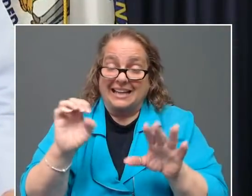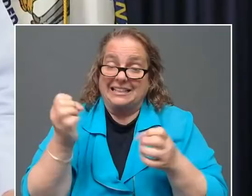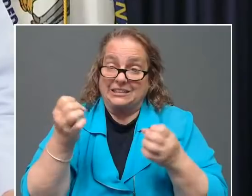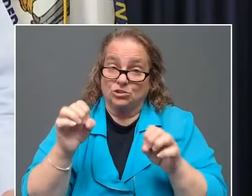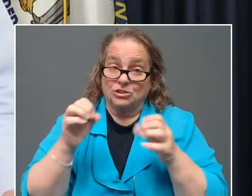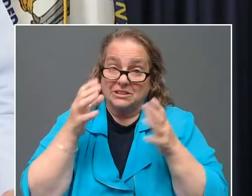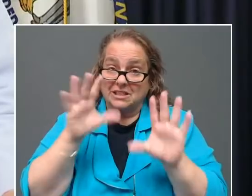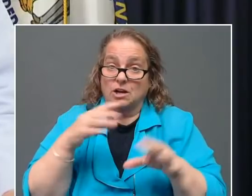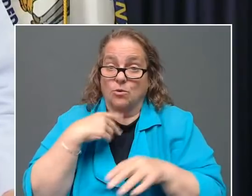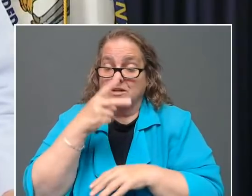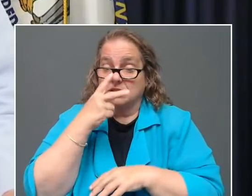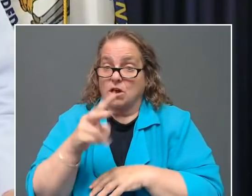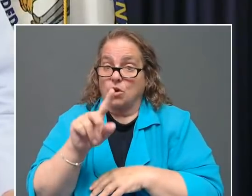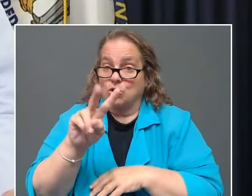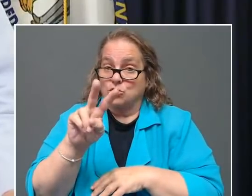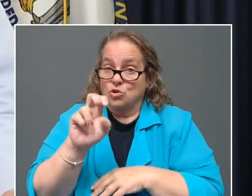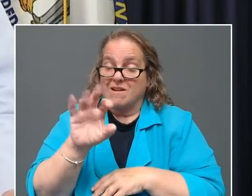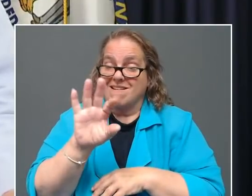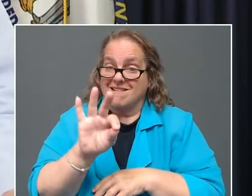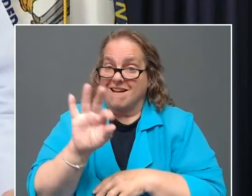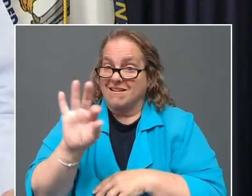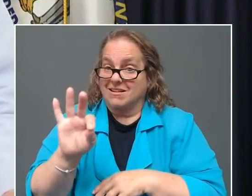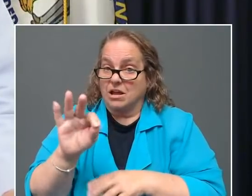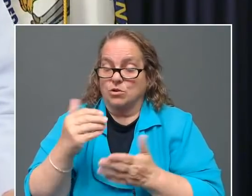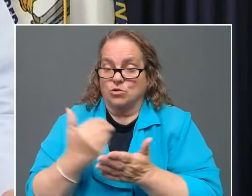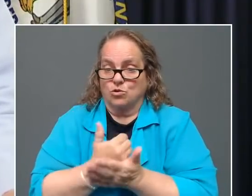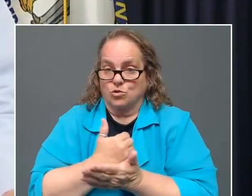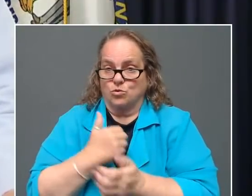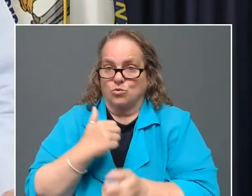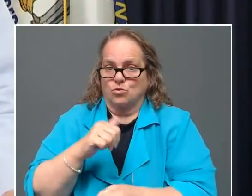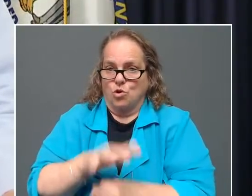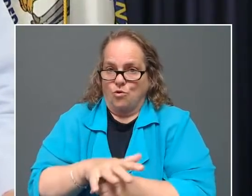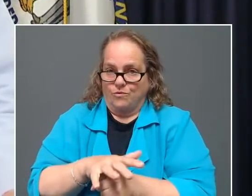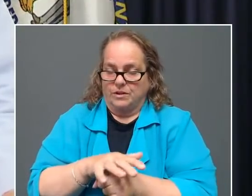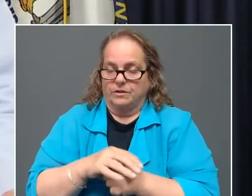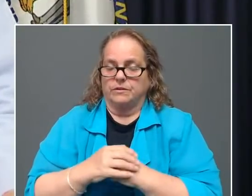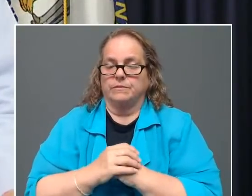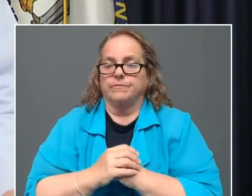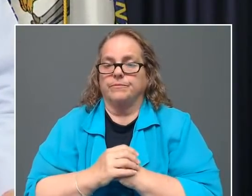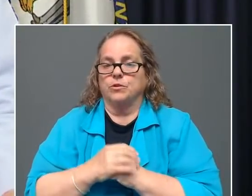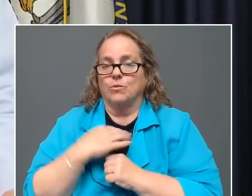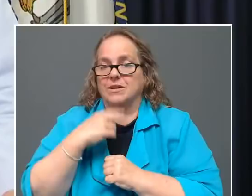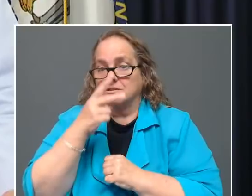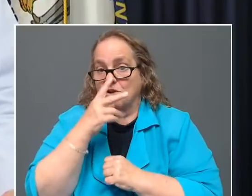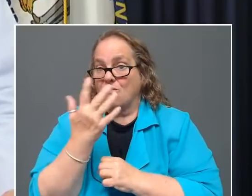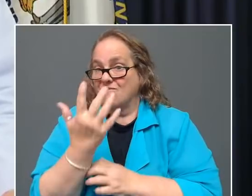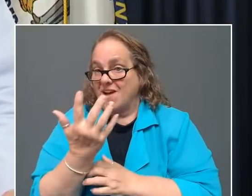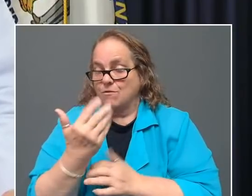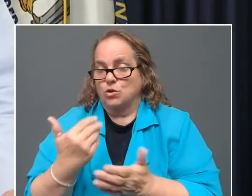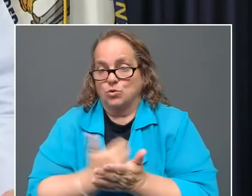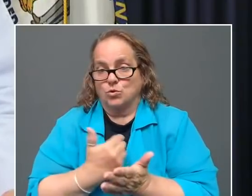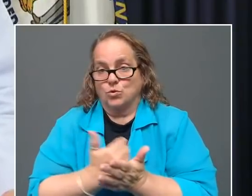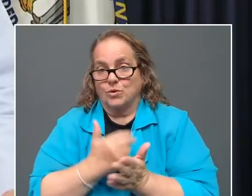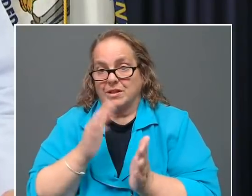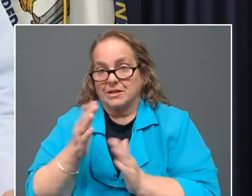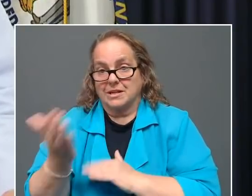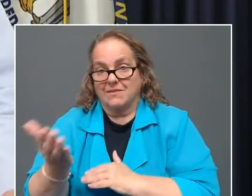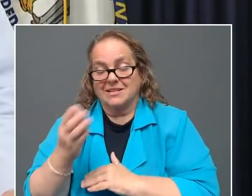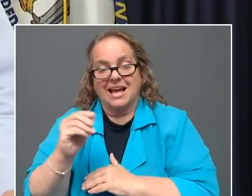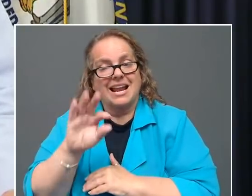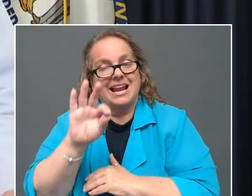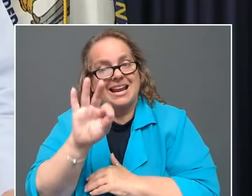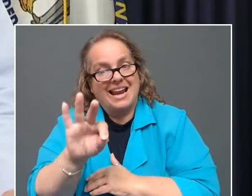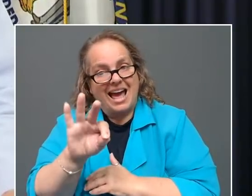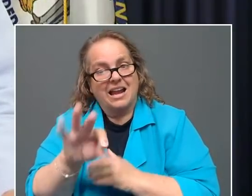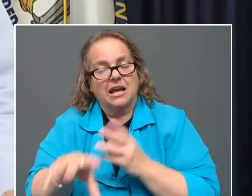saw 299 new cases of COVID-19. We saw 5 new deaths and 9 additional